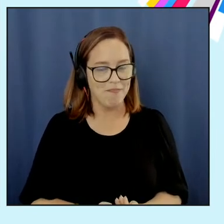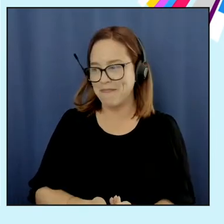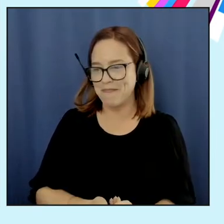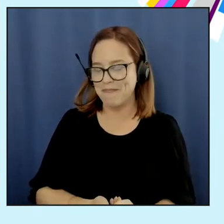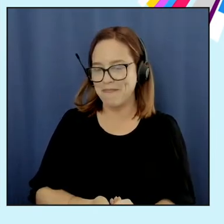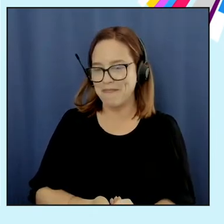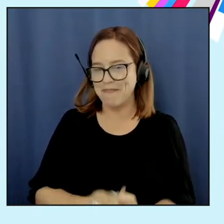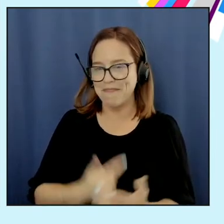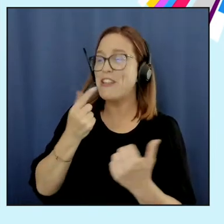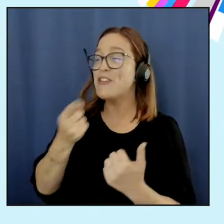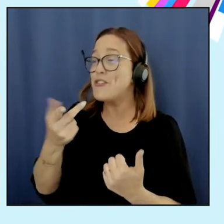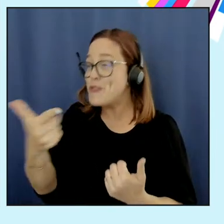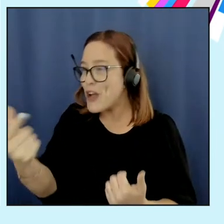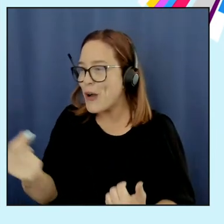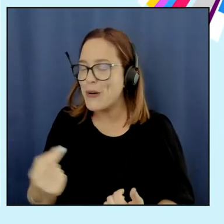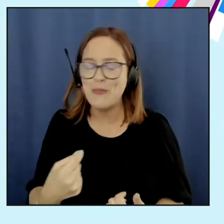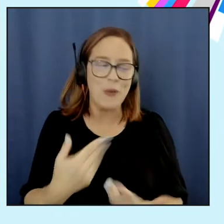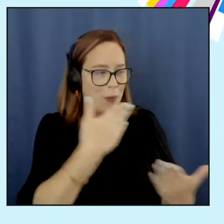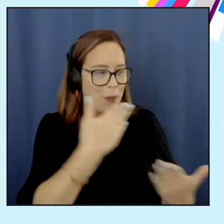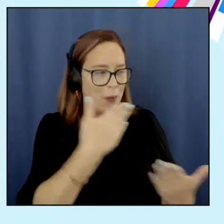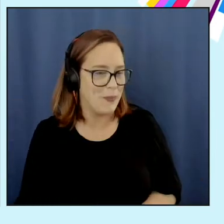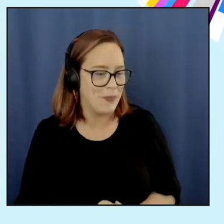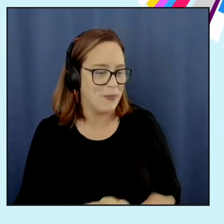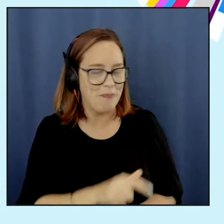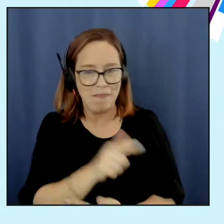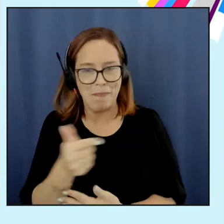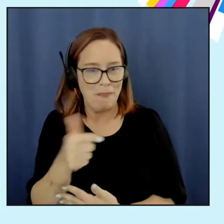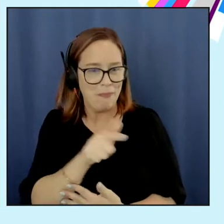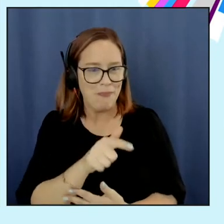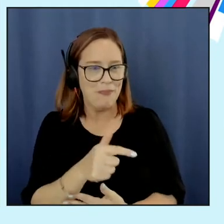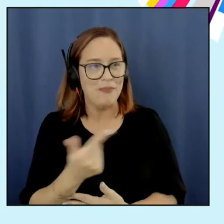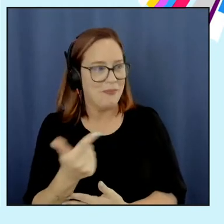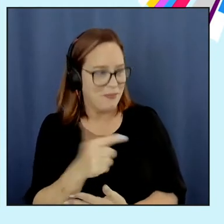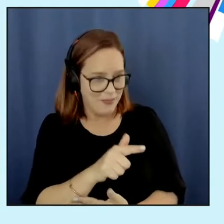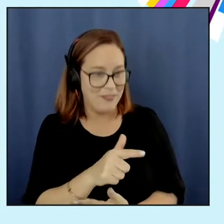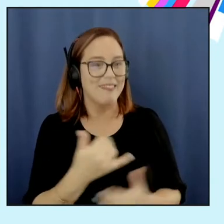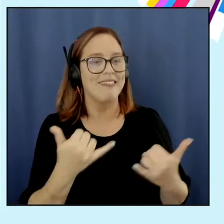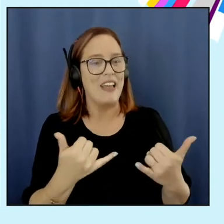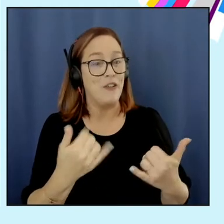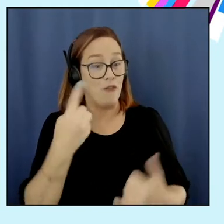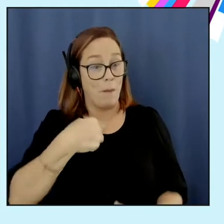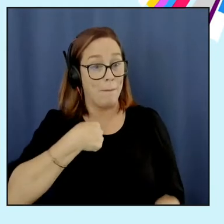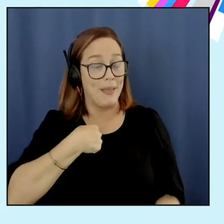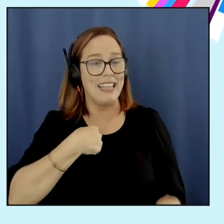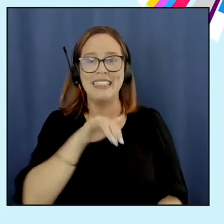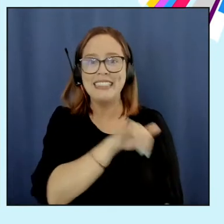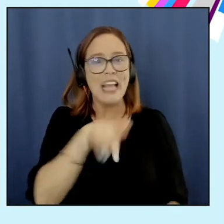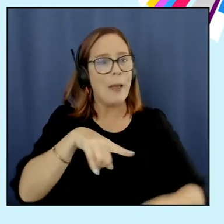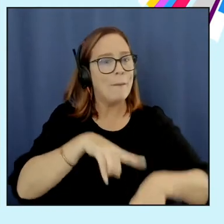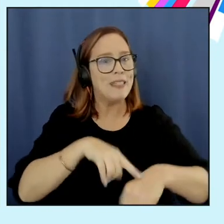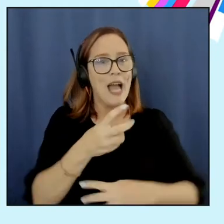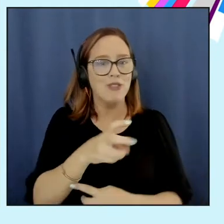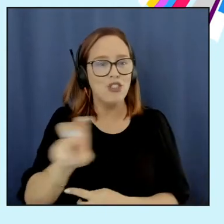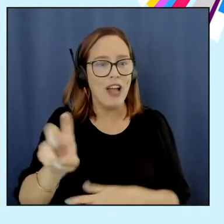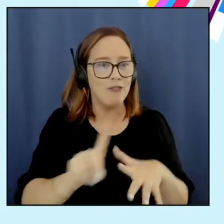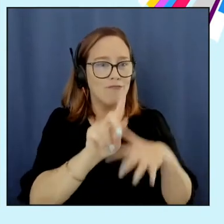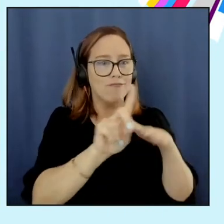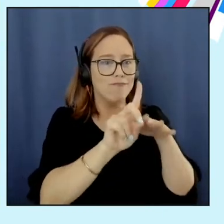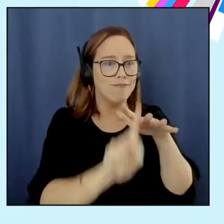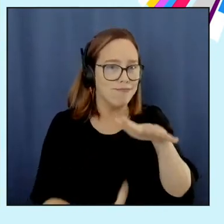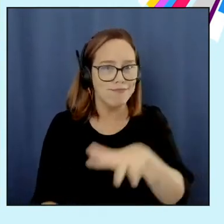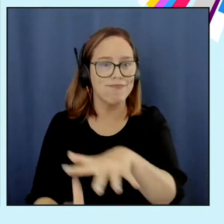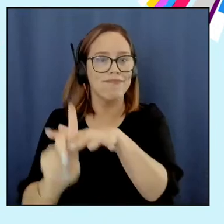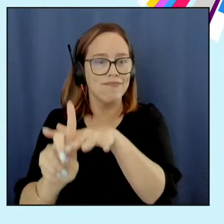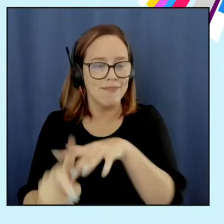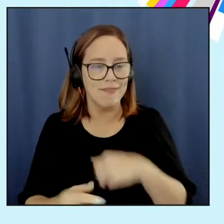You go ahead. Thank you. Okay. So for me, it's also a time travel. And I know that the writers normally say that it's not allowed. You cannot change